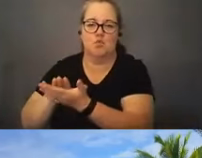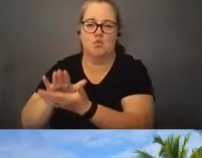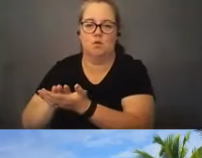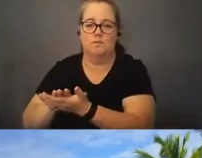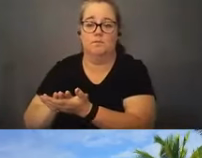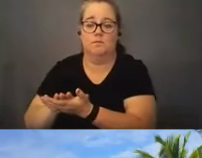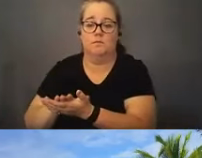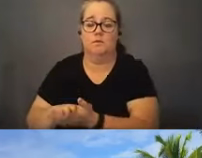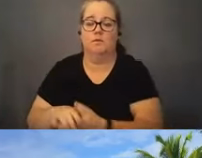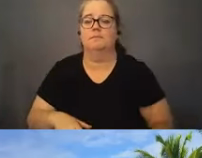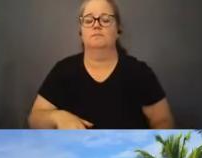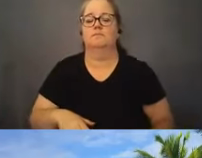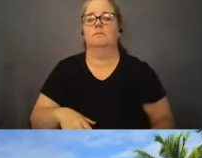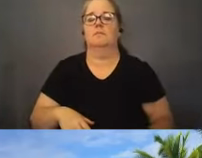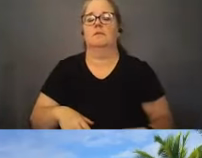it does